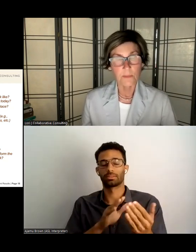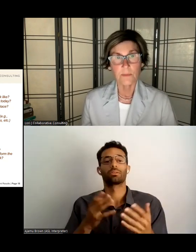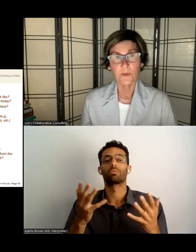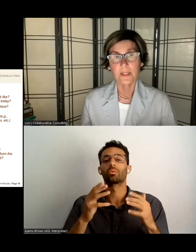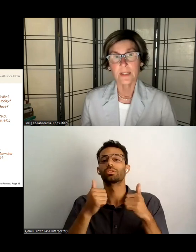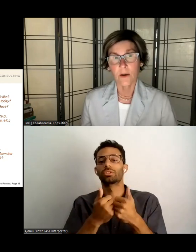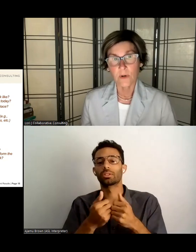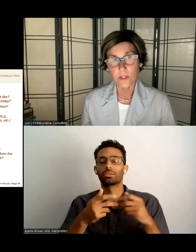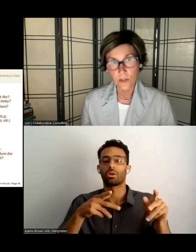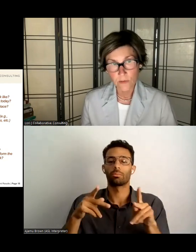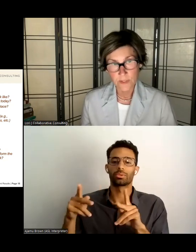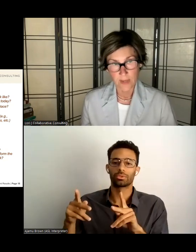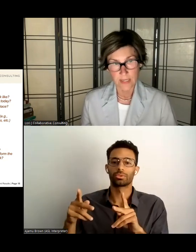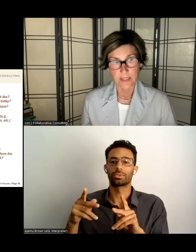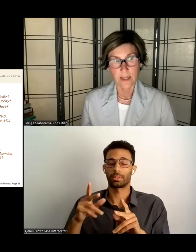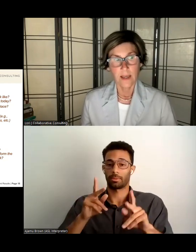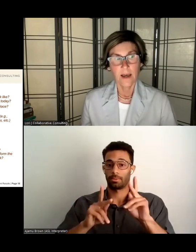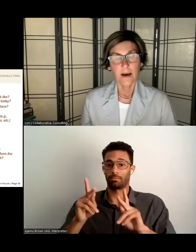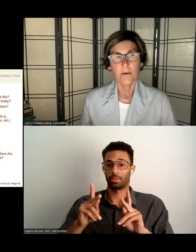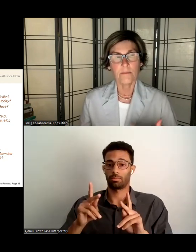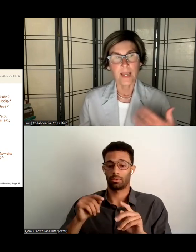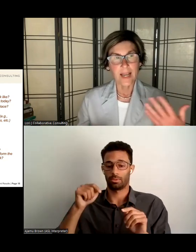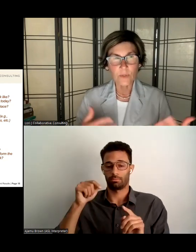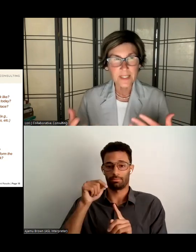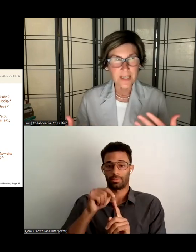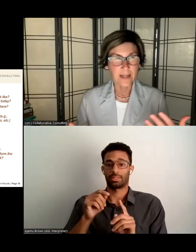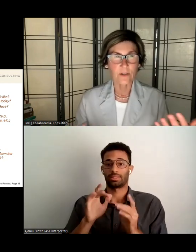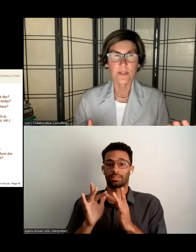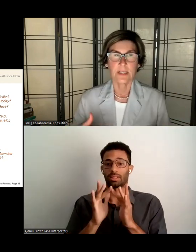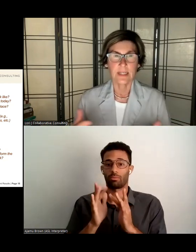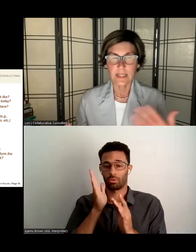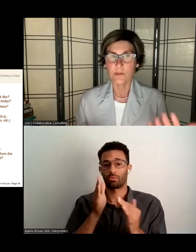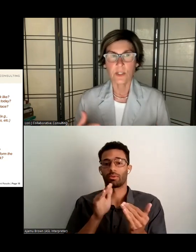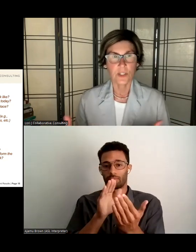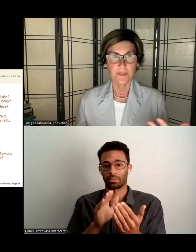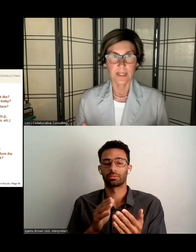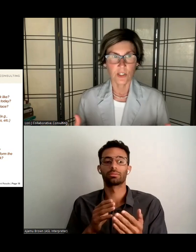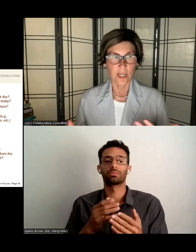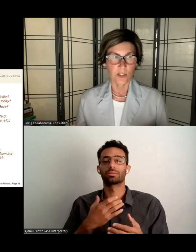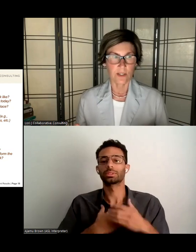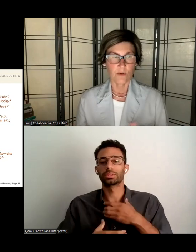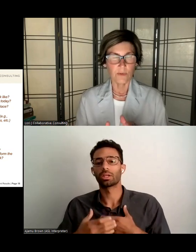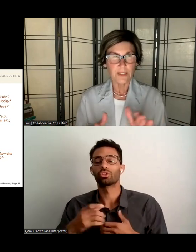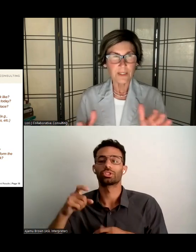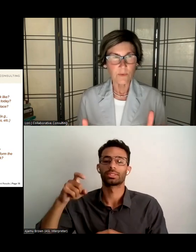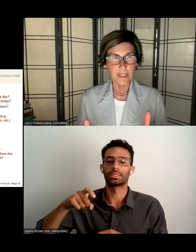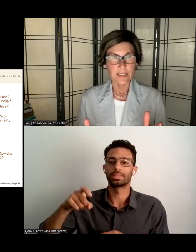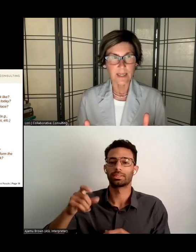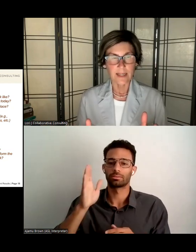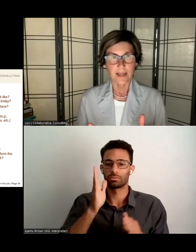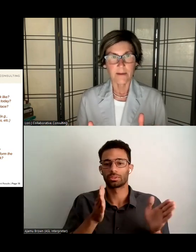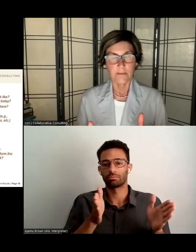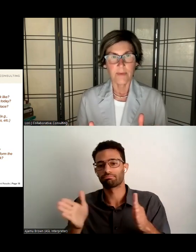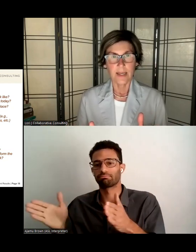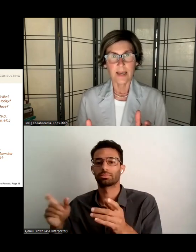opportunities will the people that the network serves face? And how will desires and needs be shifting and changing? So we really wanted